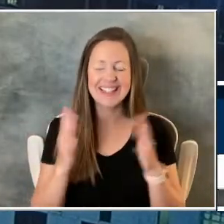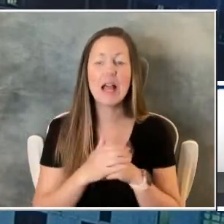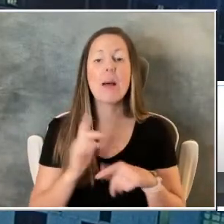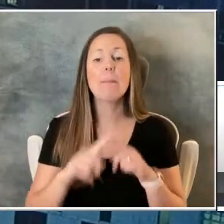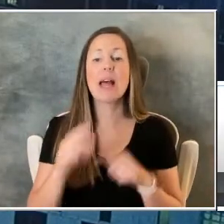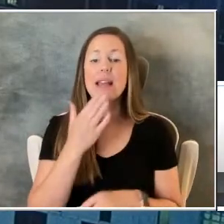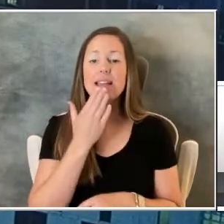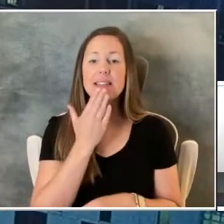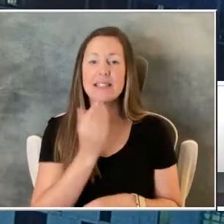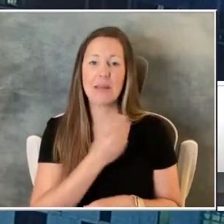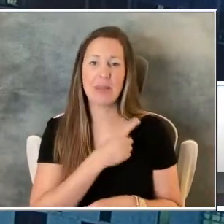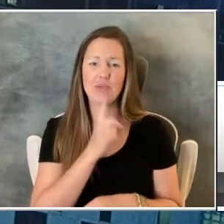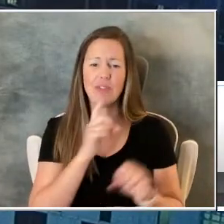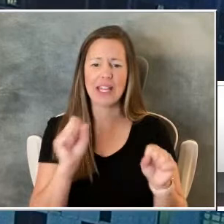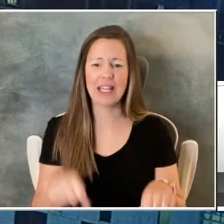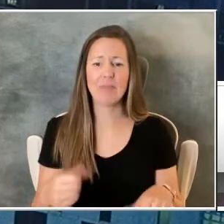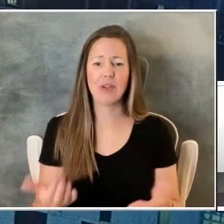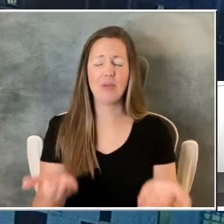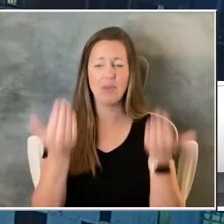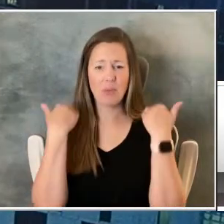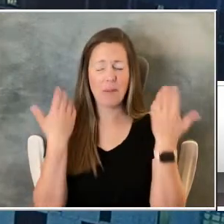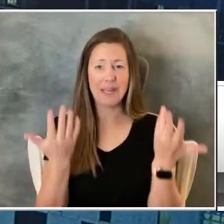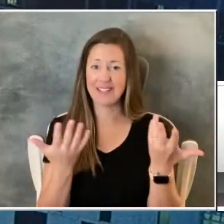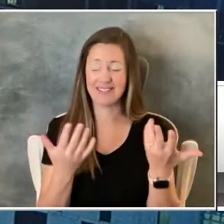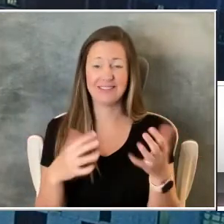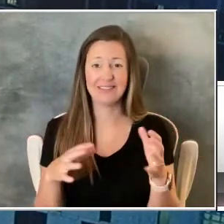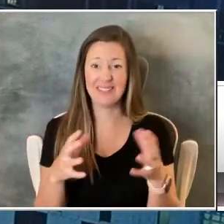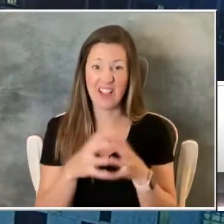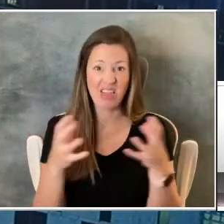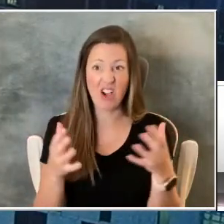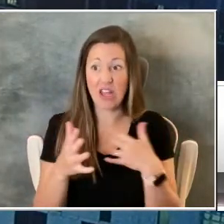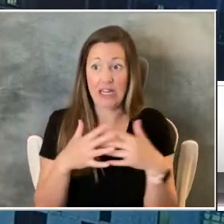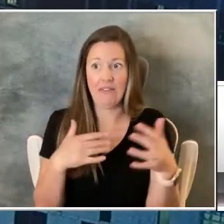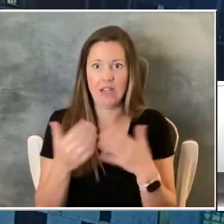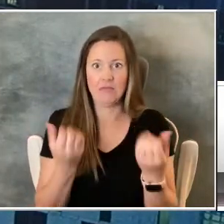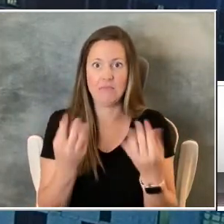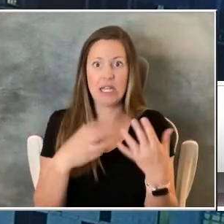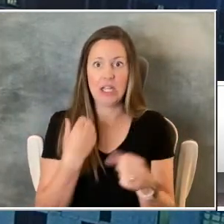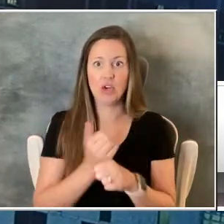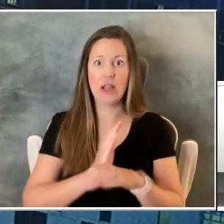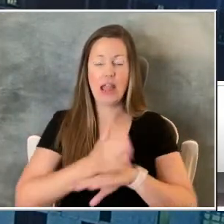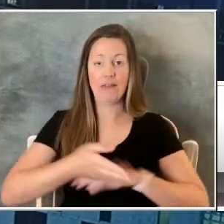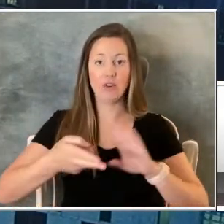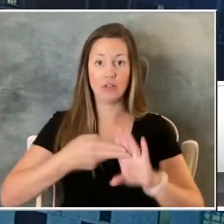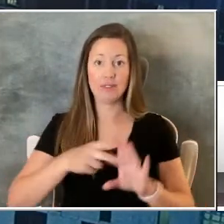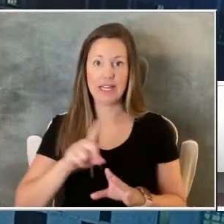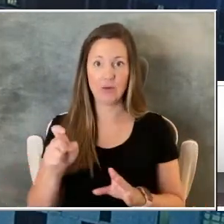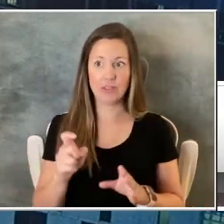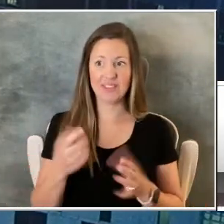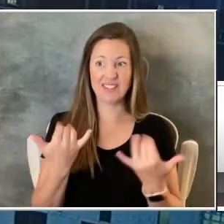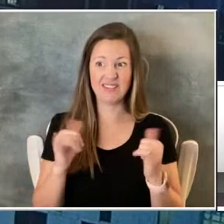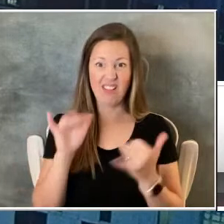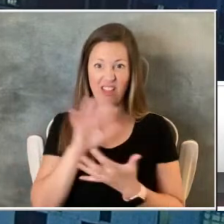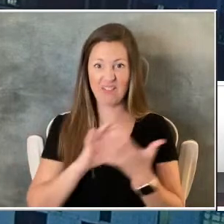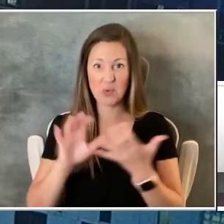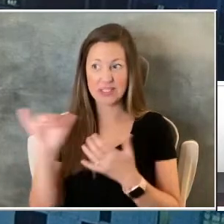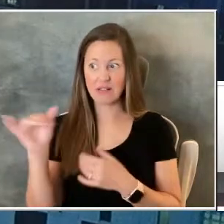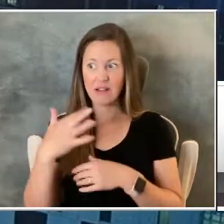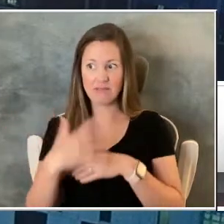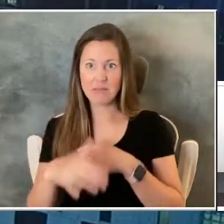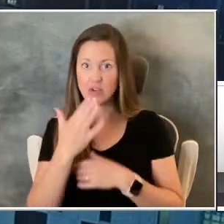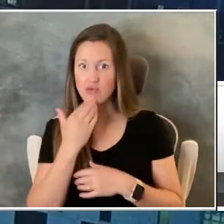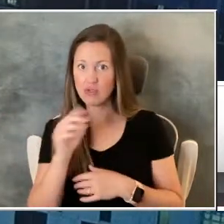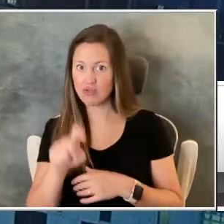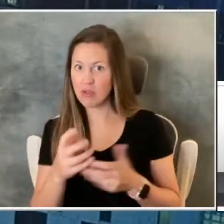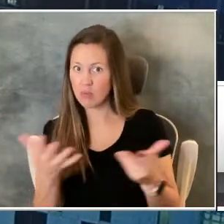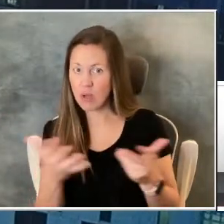overwhelming. It's a lot. Even years and years after a diagnosis, it's still kind of confusing. What should my blood sugars be? Remembering to check your blood sugars.